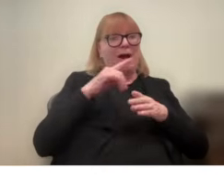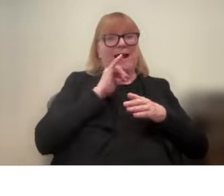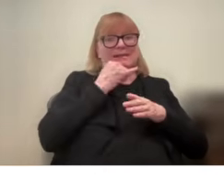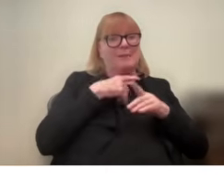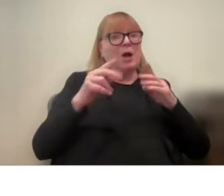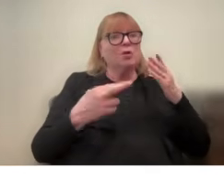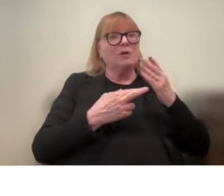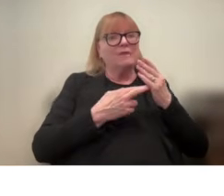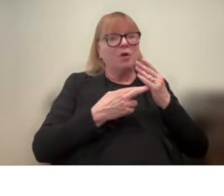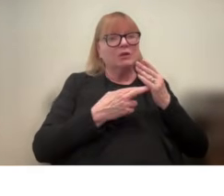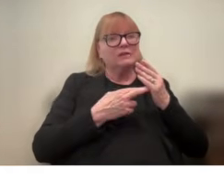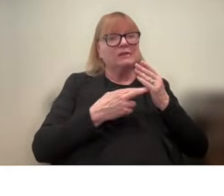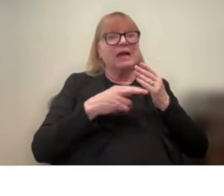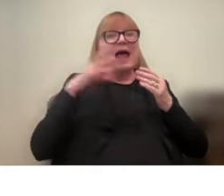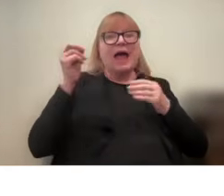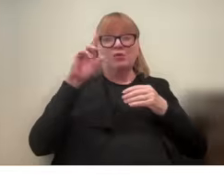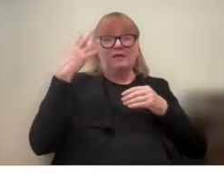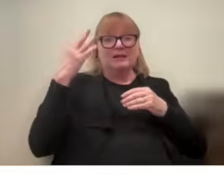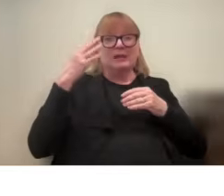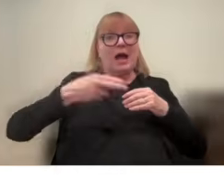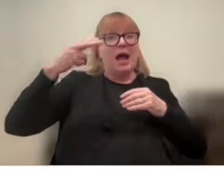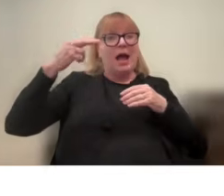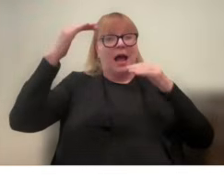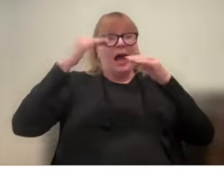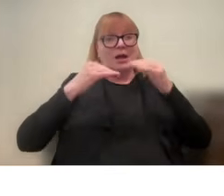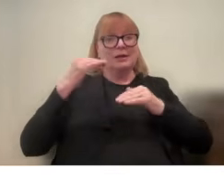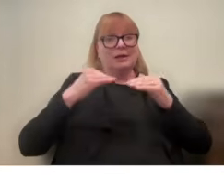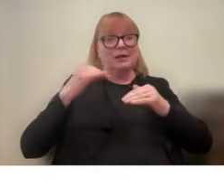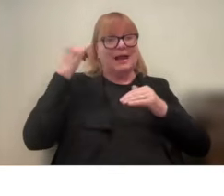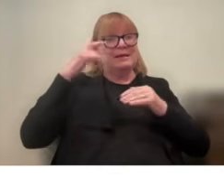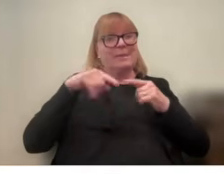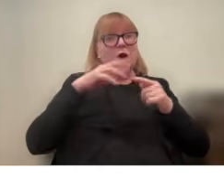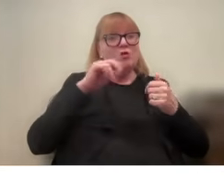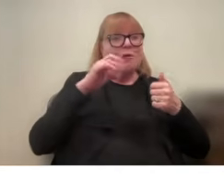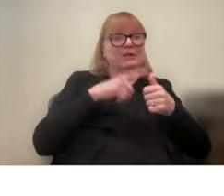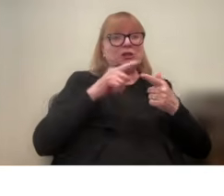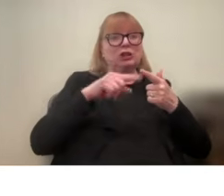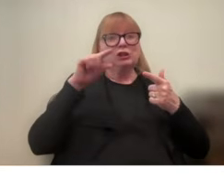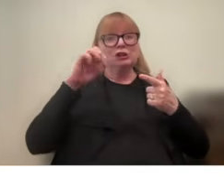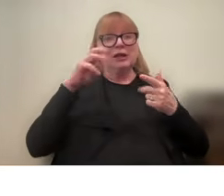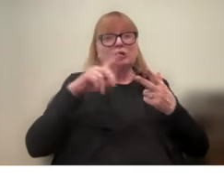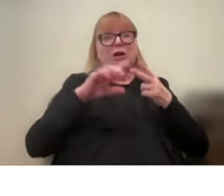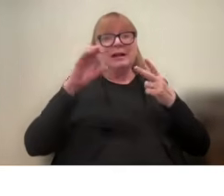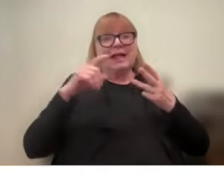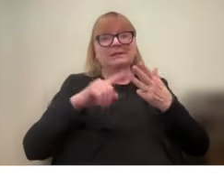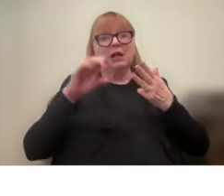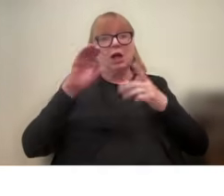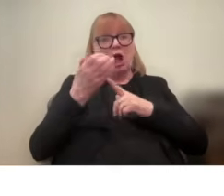they reinforced and reflected hierarchical ideas about race, gender, class, and